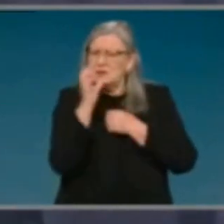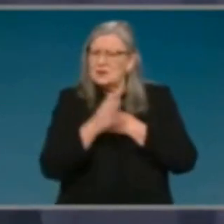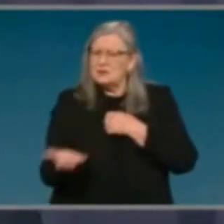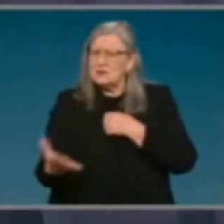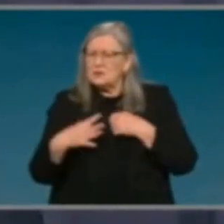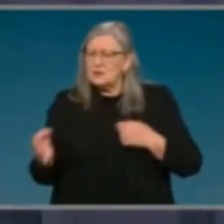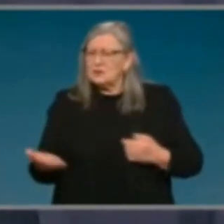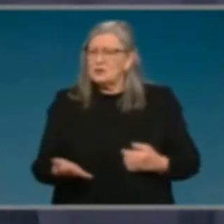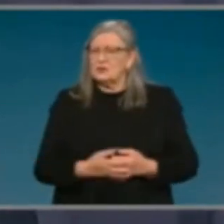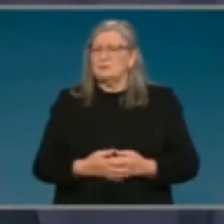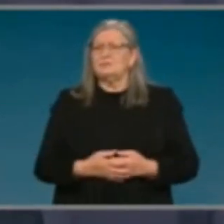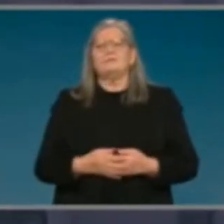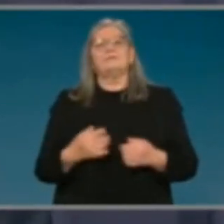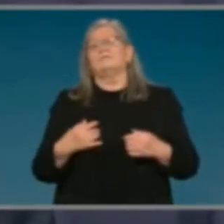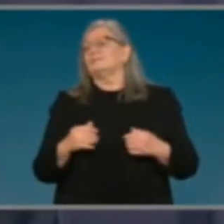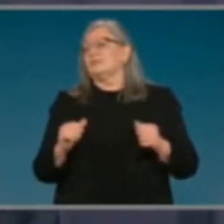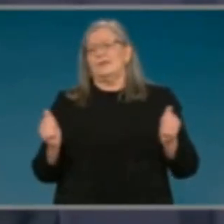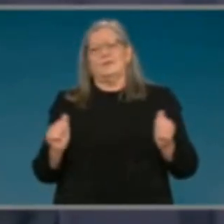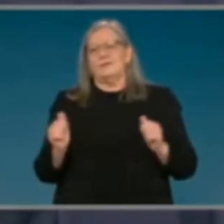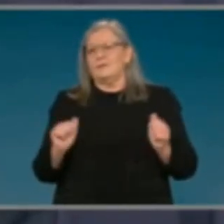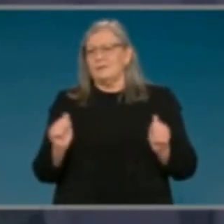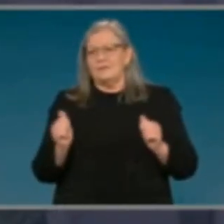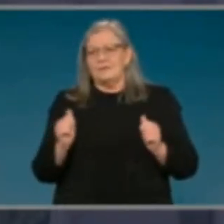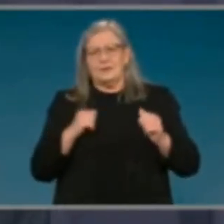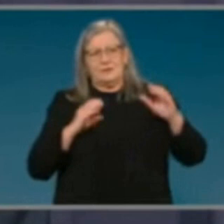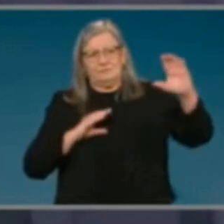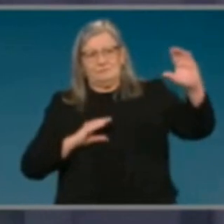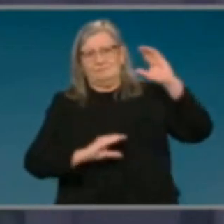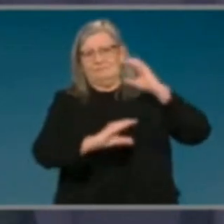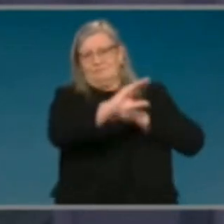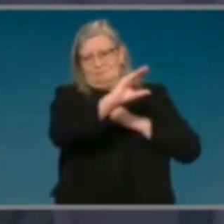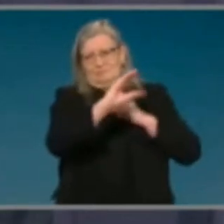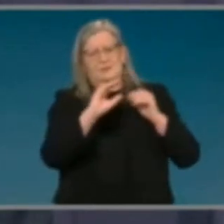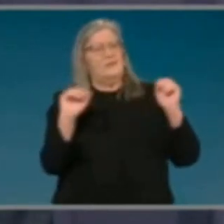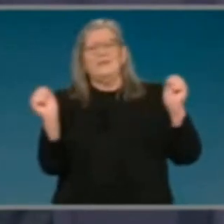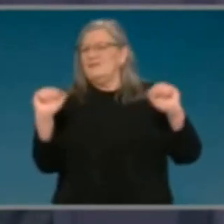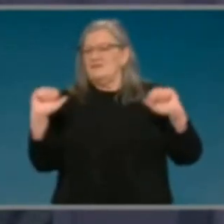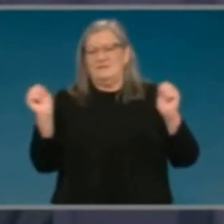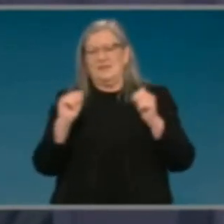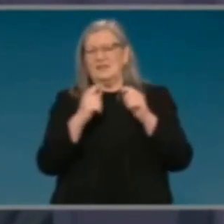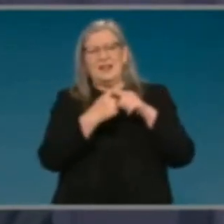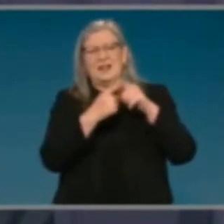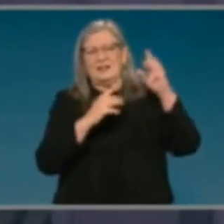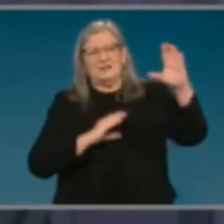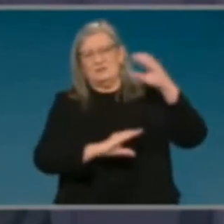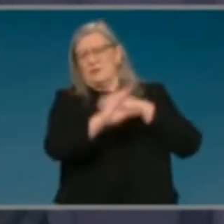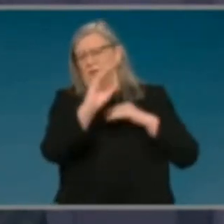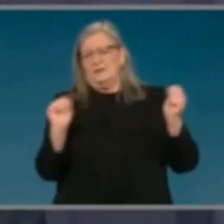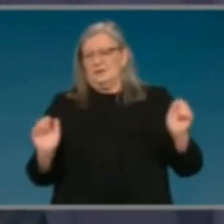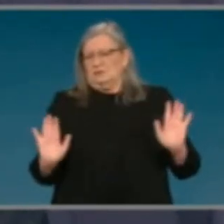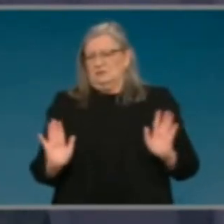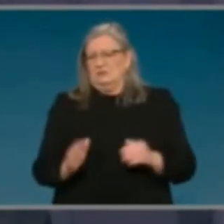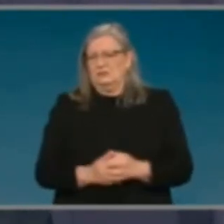been completed, I understand, on my understanding, on the latest advice, but let me get back to you on that. We've provided